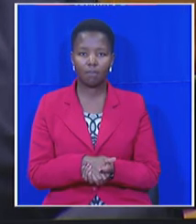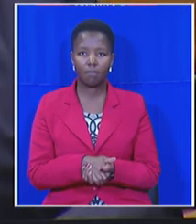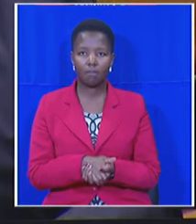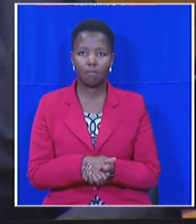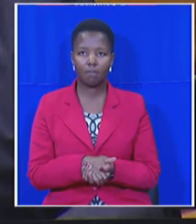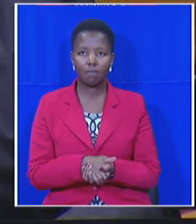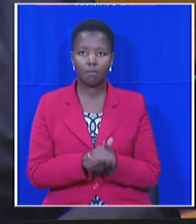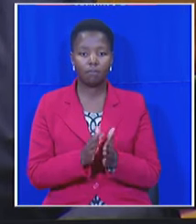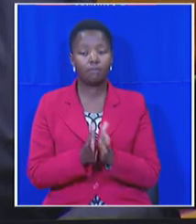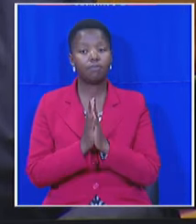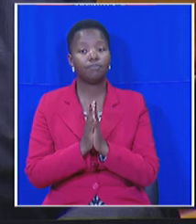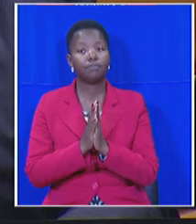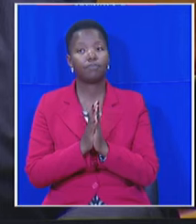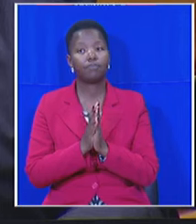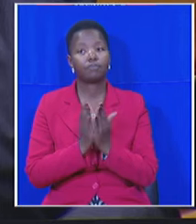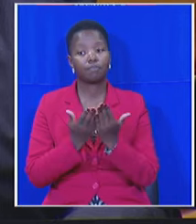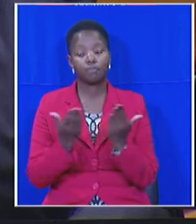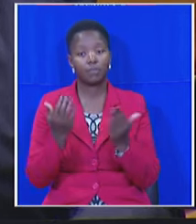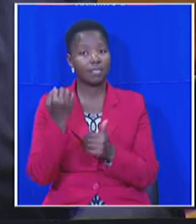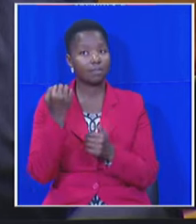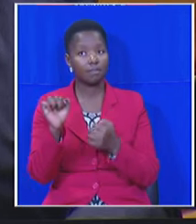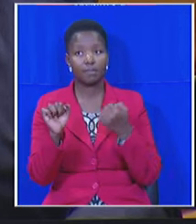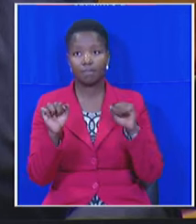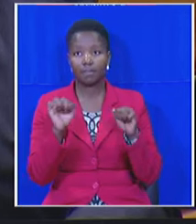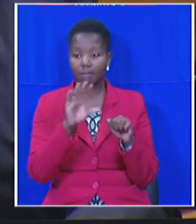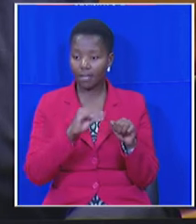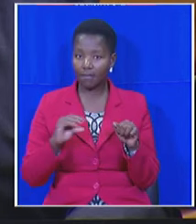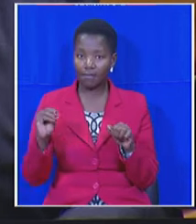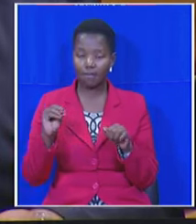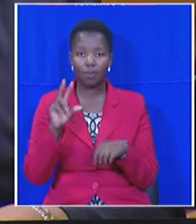I put the vote again. Are there any objections?